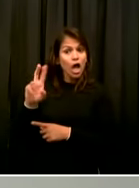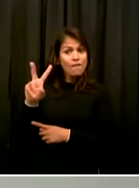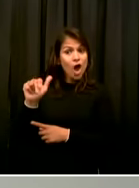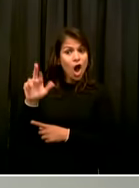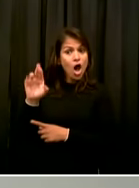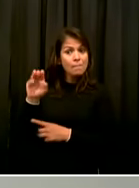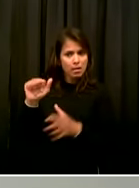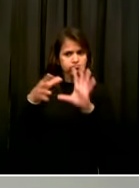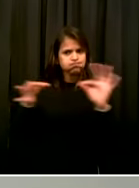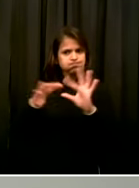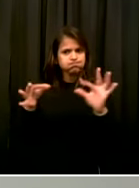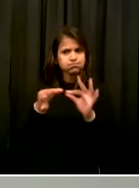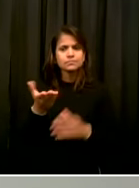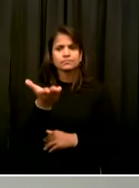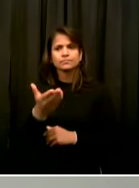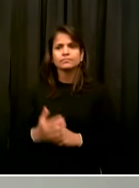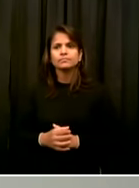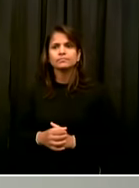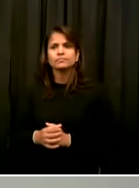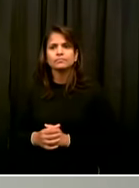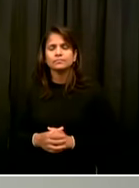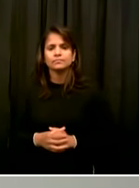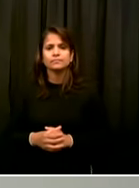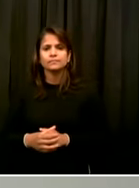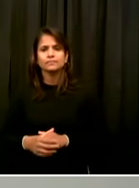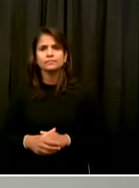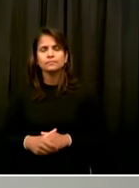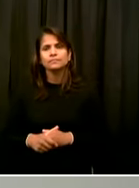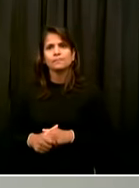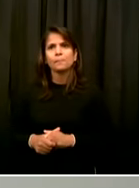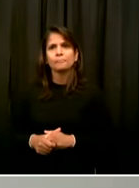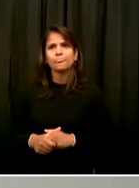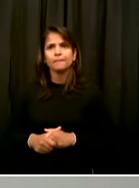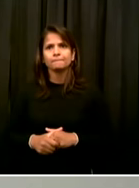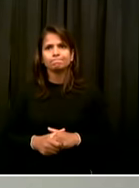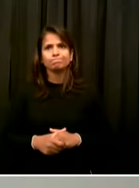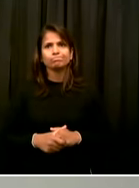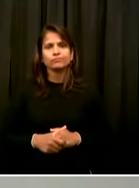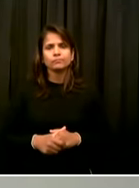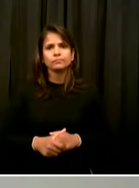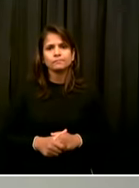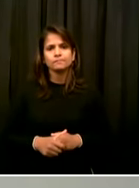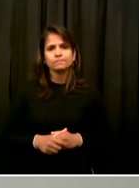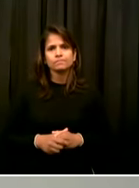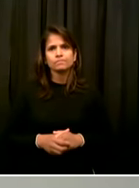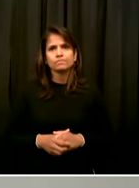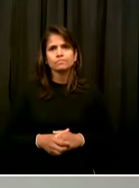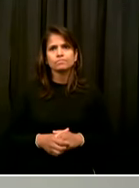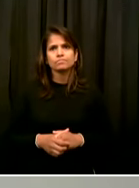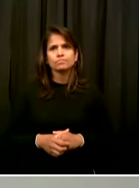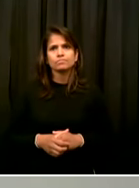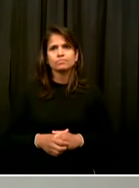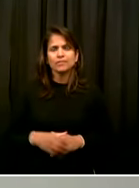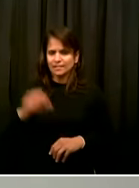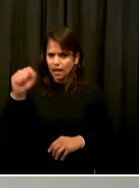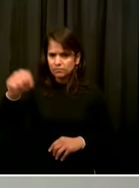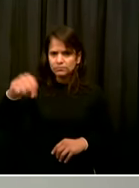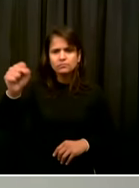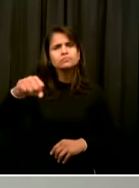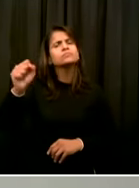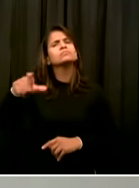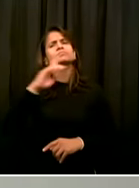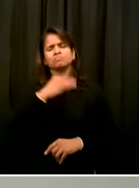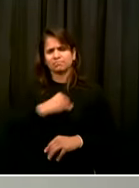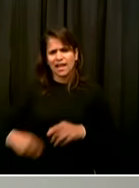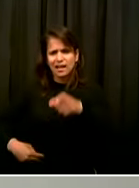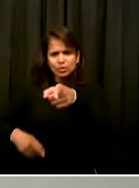There I am. I think as the mayor said, this is a really difficult choice. All of us who